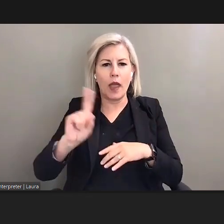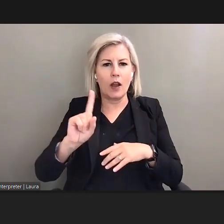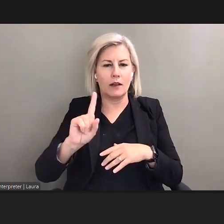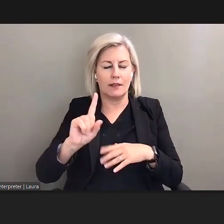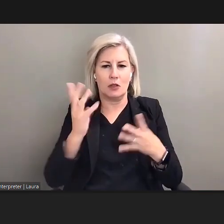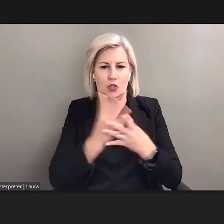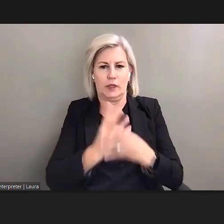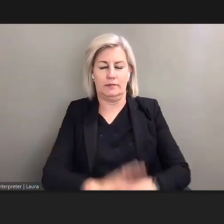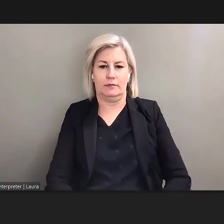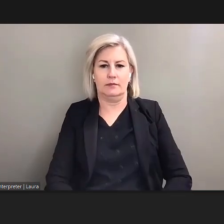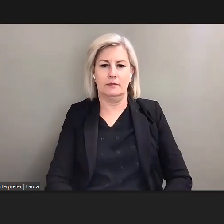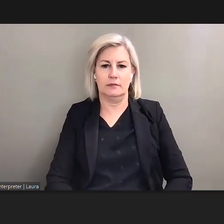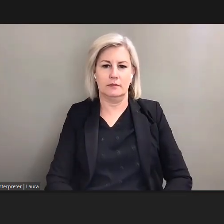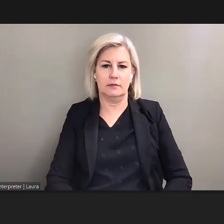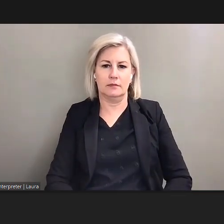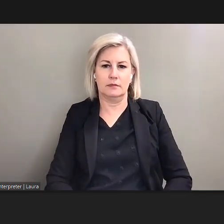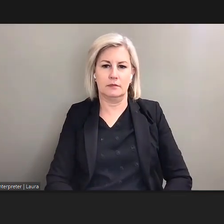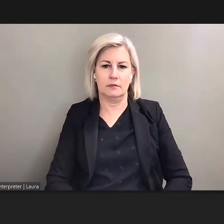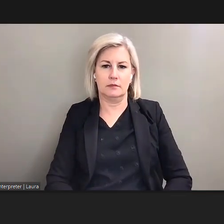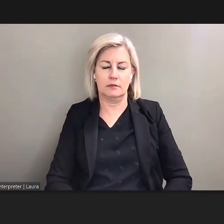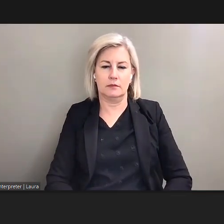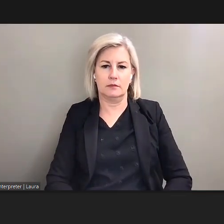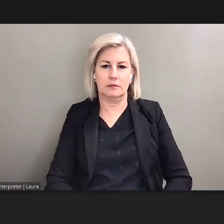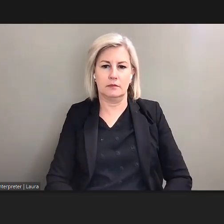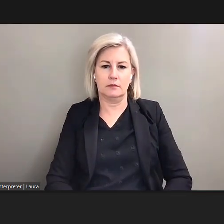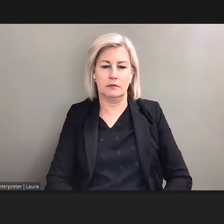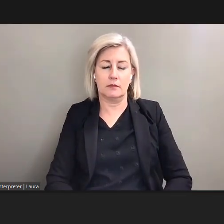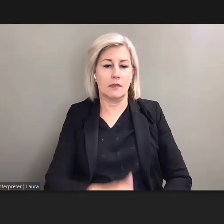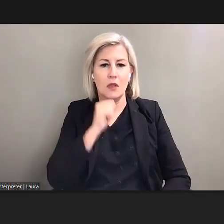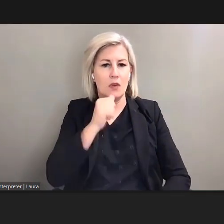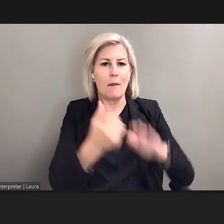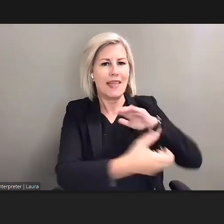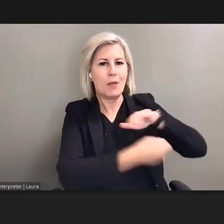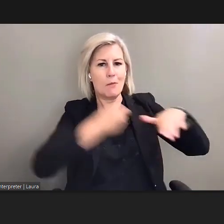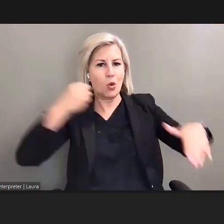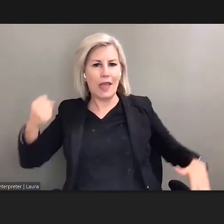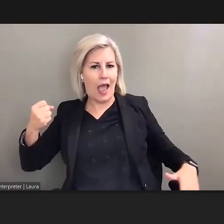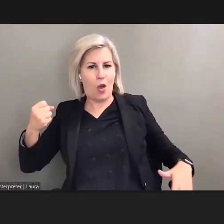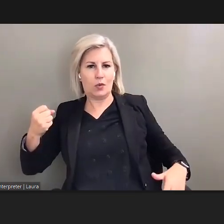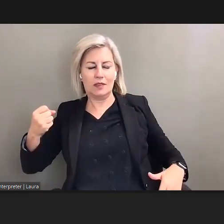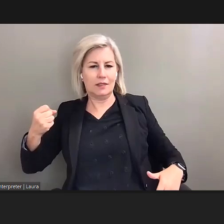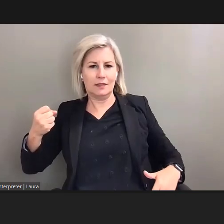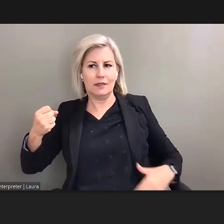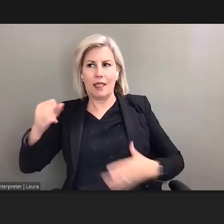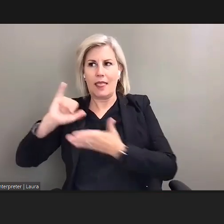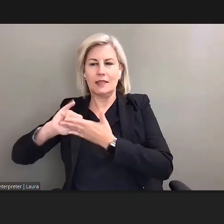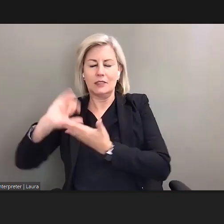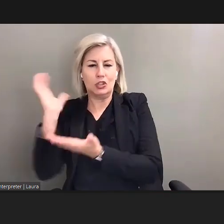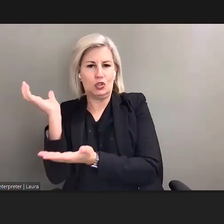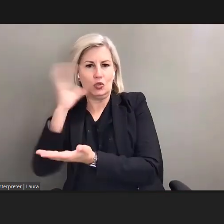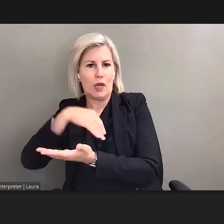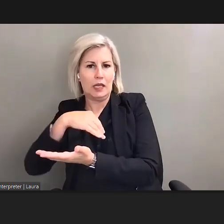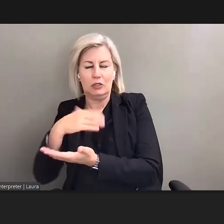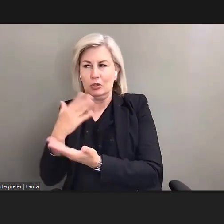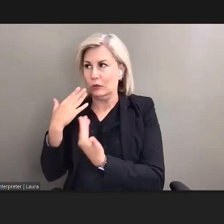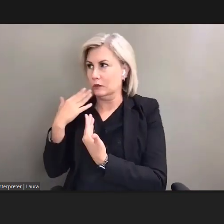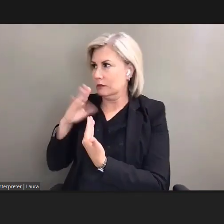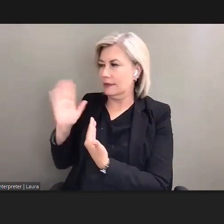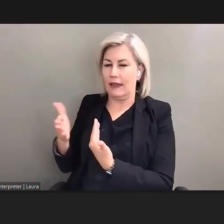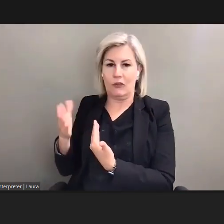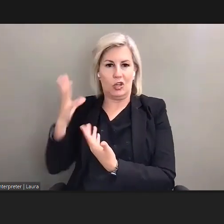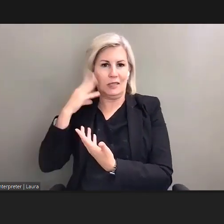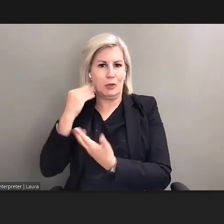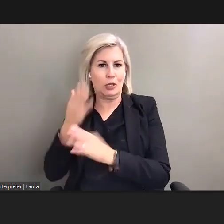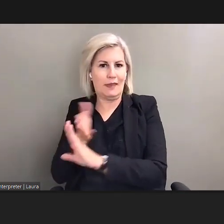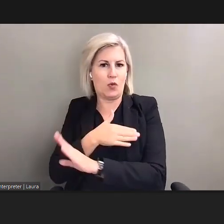screened? They are being pulled out into an environment that's foreign or strange to them. They're